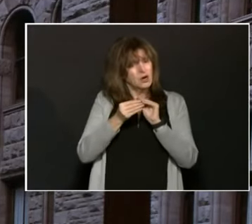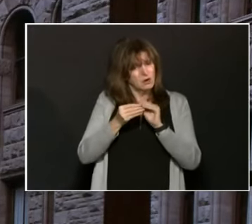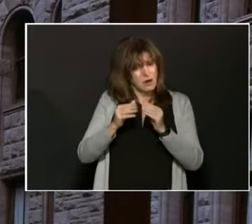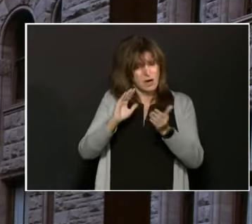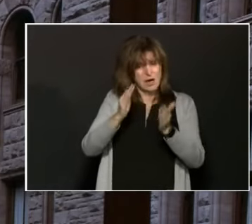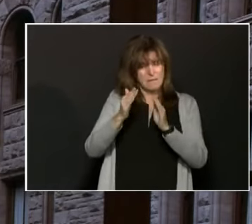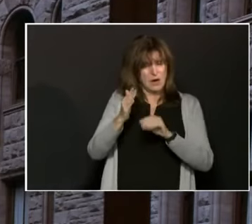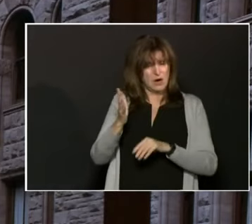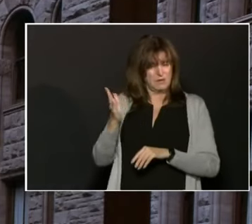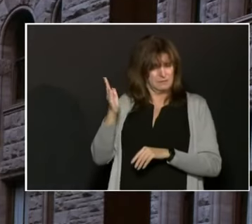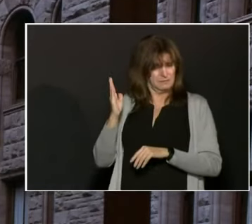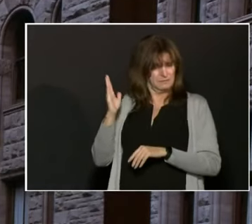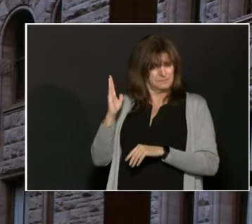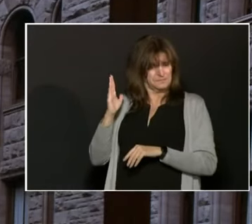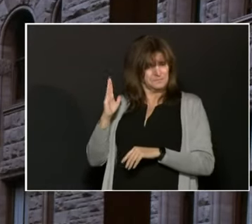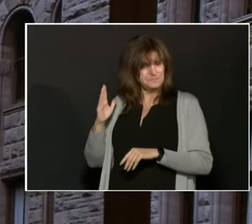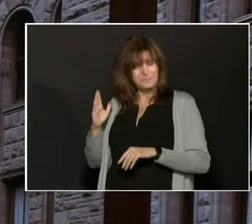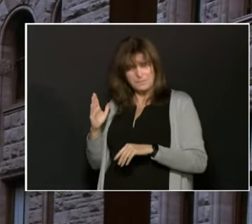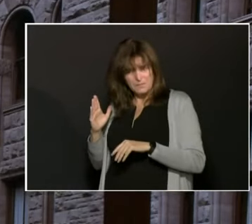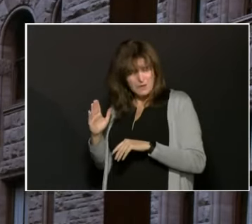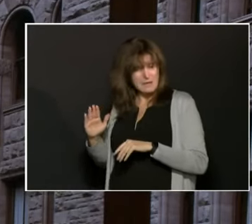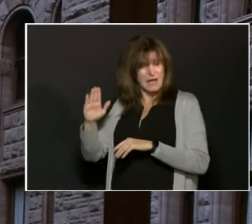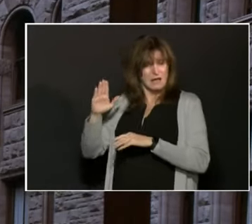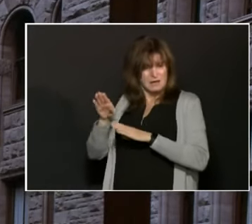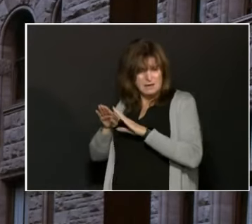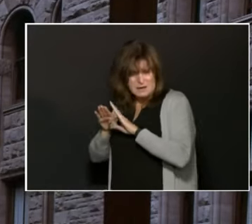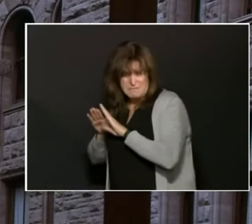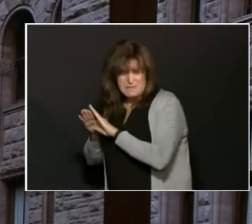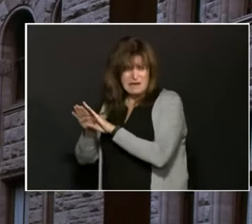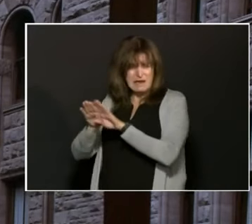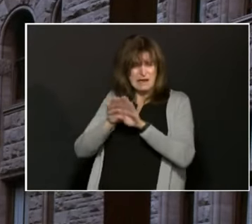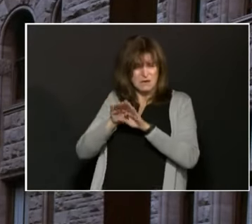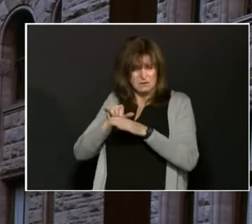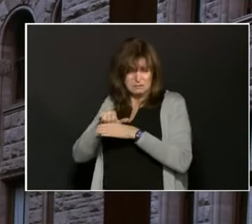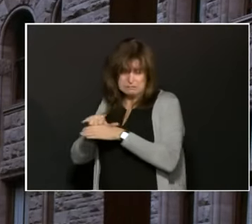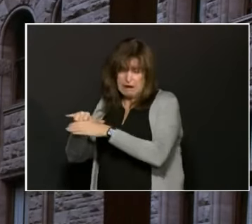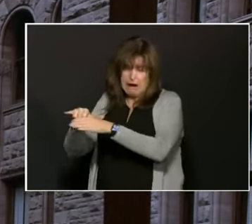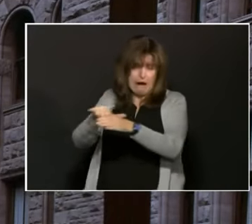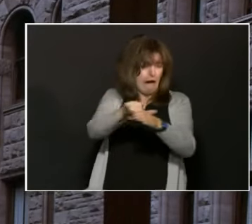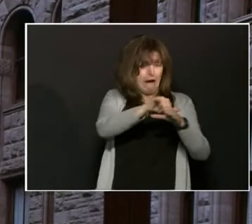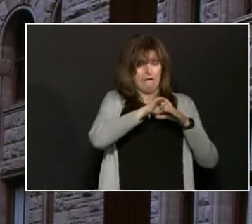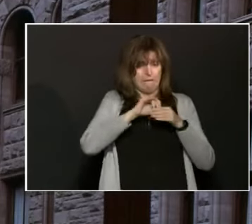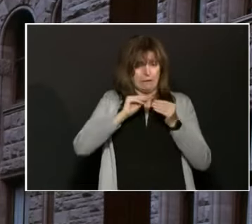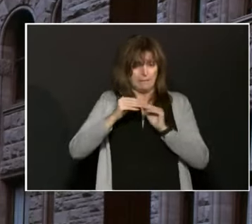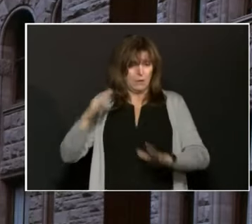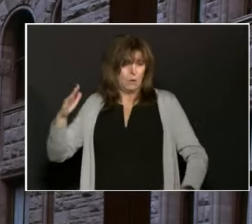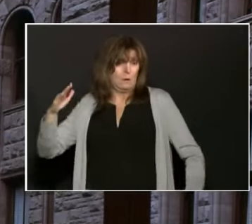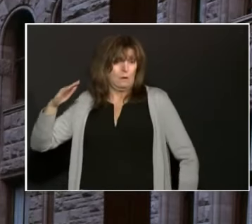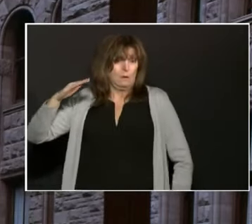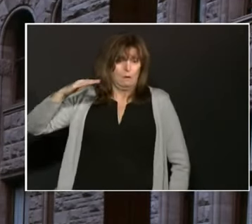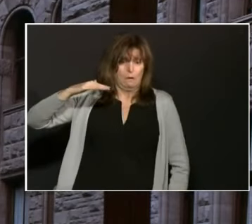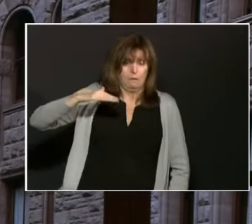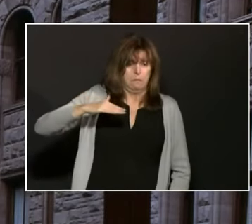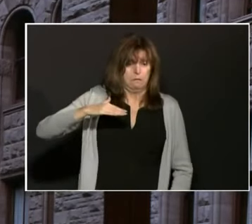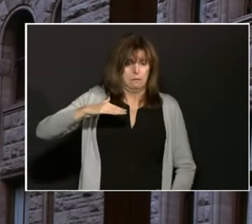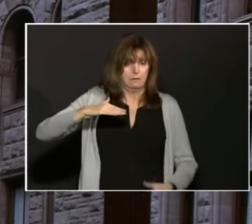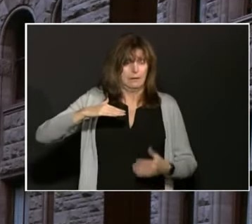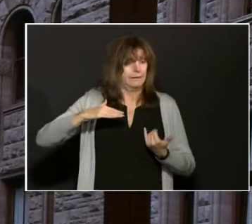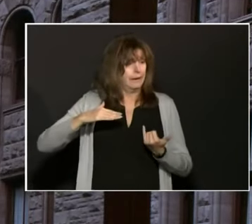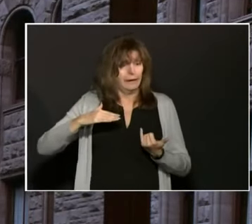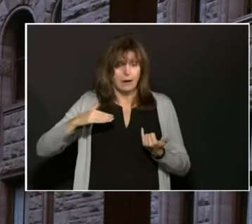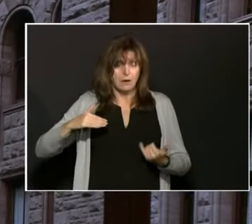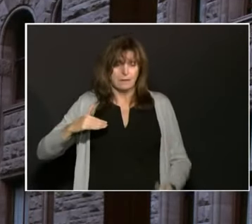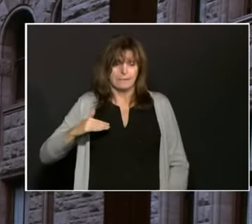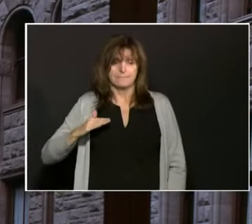was really terrific, and Ontario led the way. We're not doing that right now. We've come down leveled, but we have not come down.